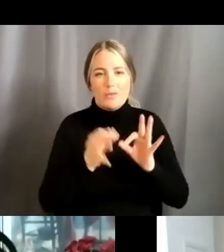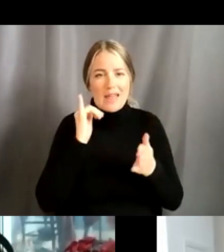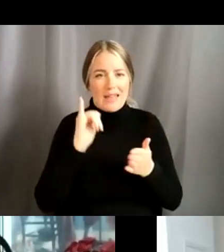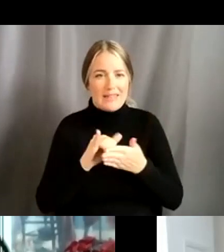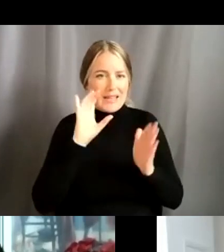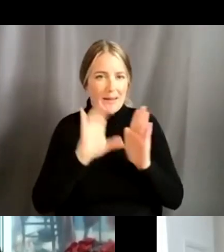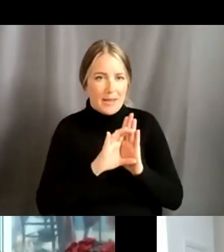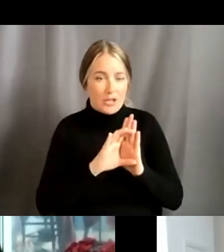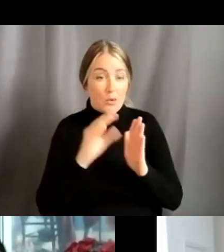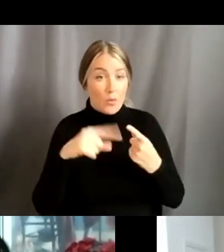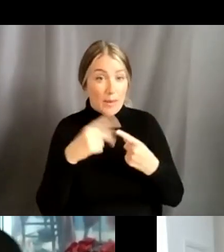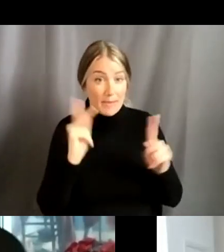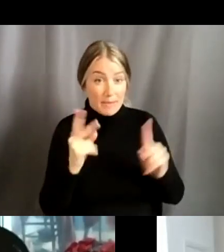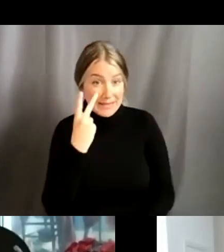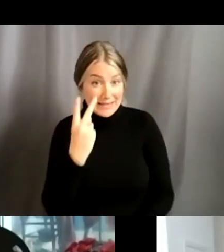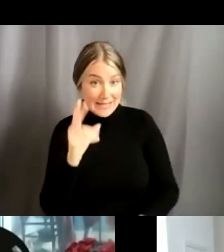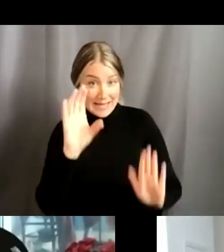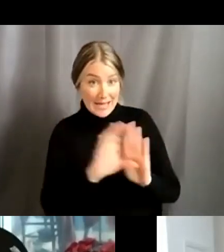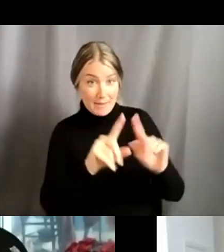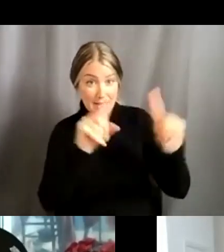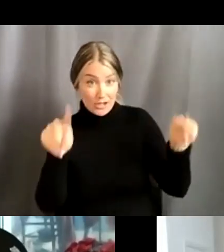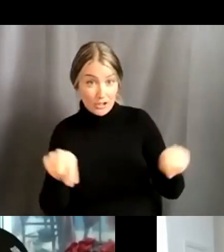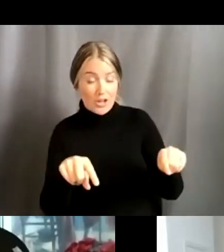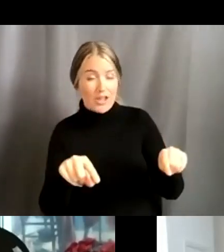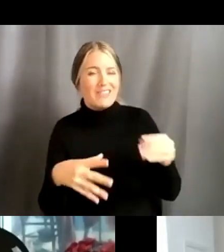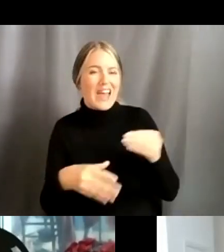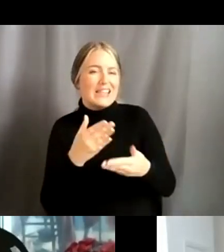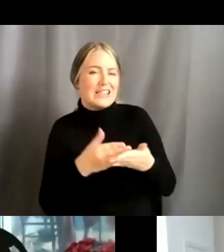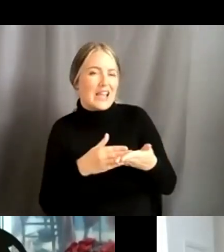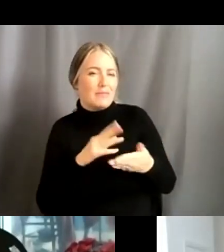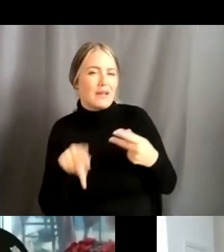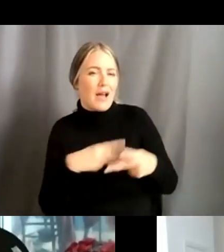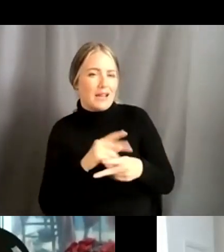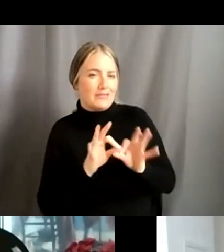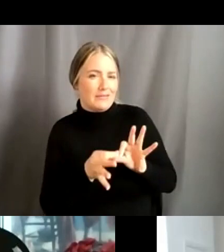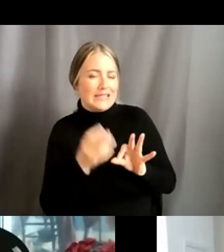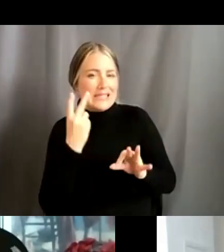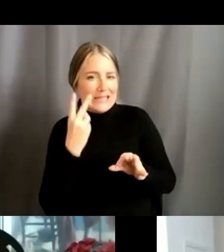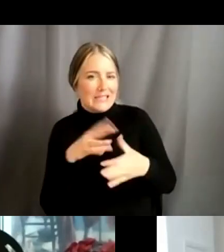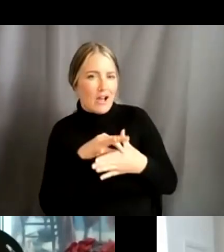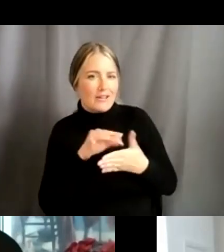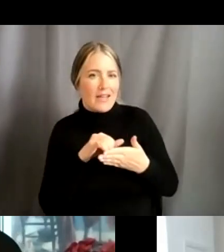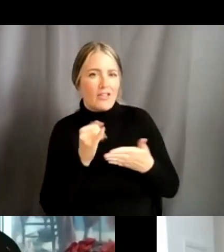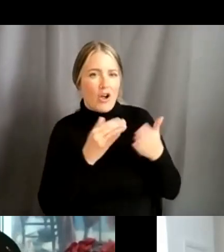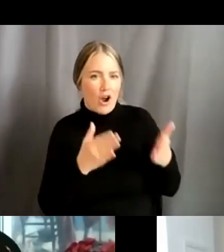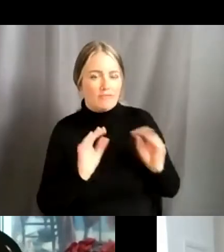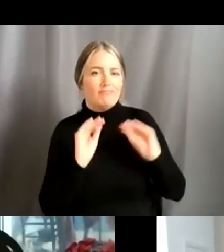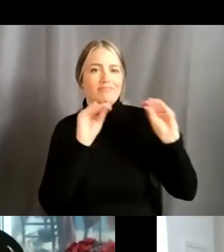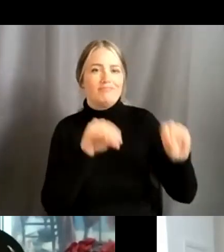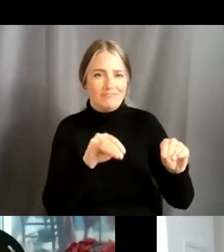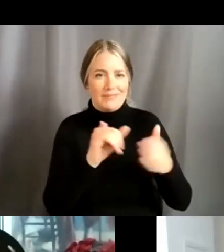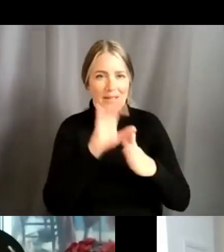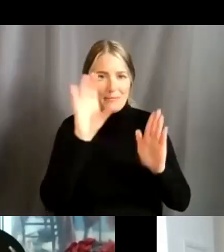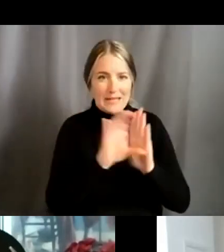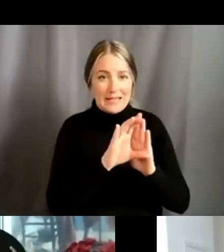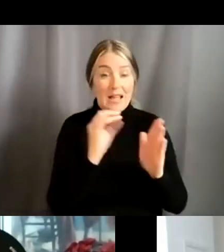that when people see an image on our site, they're going to add some interpretation to it. They're going to see the content that the artist put in that piece. And if we just